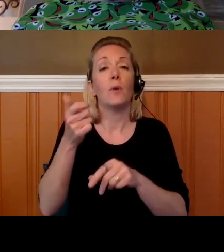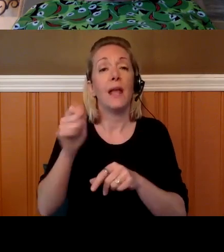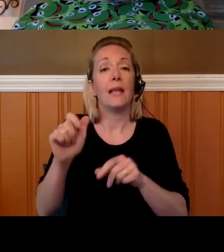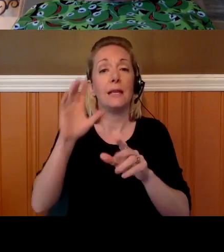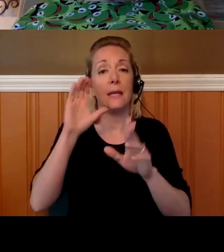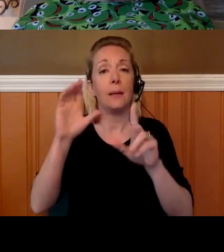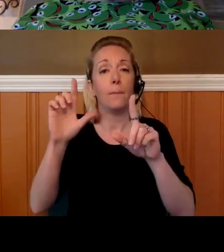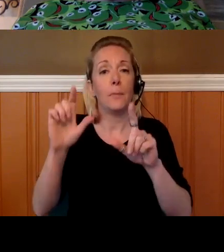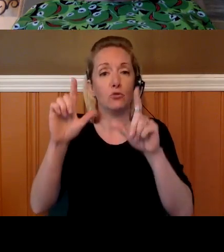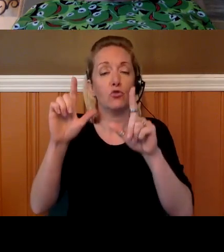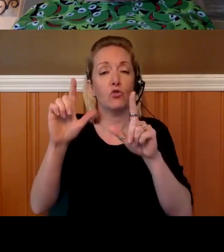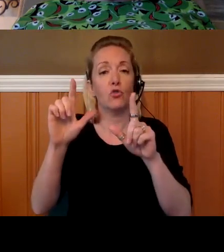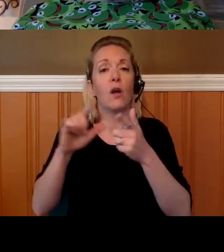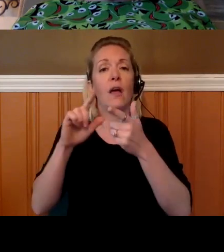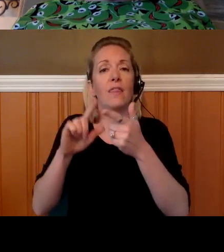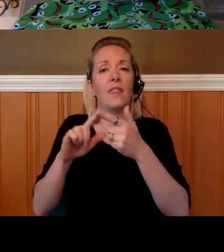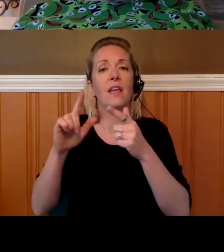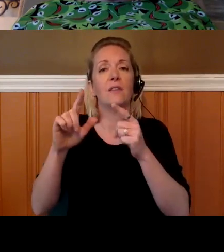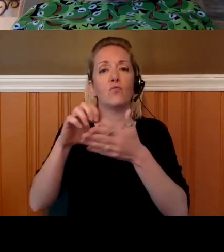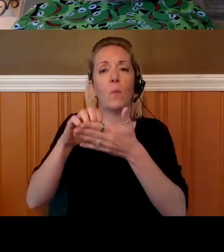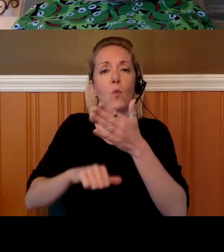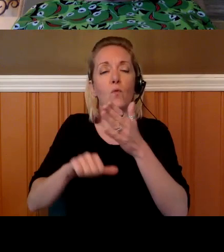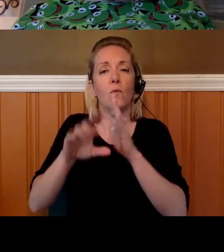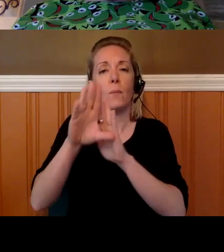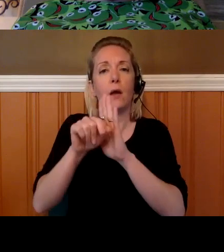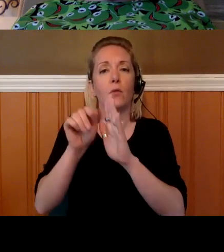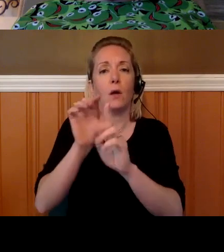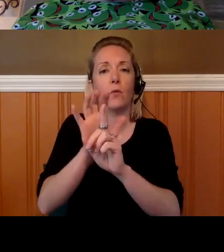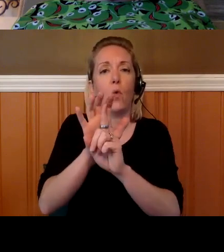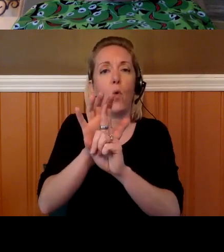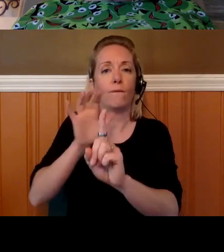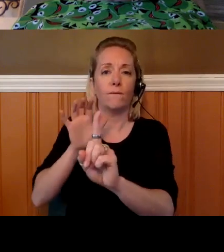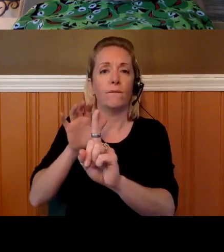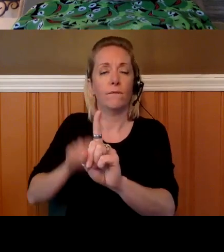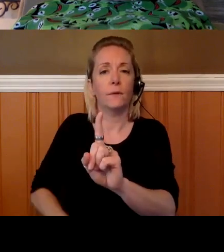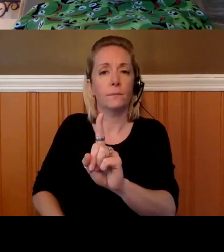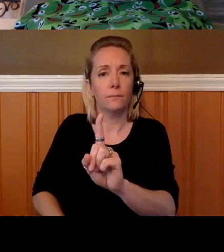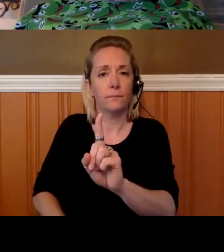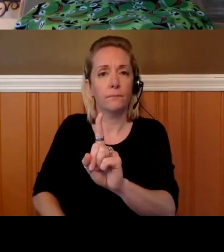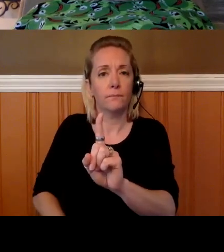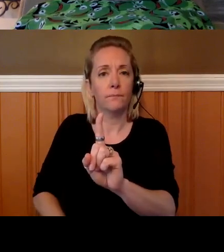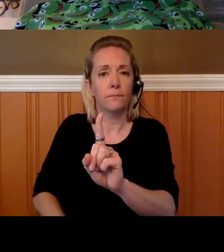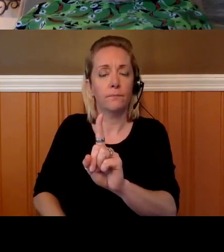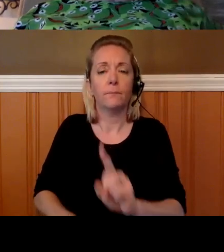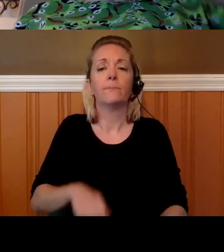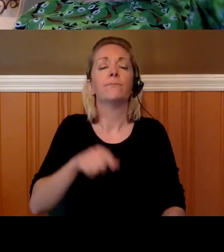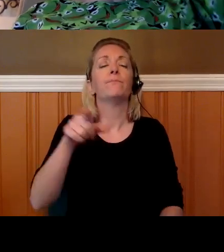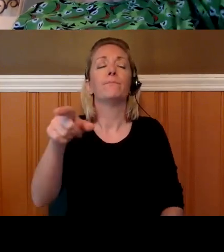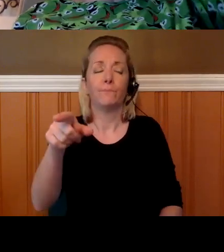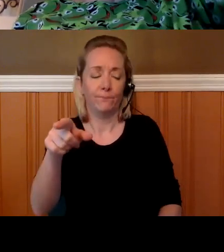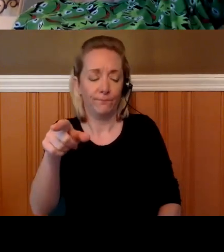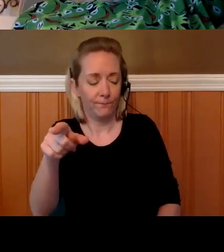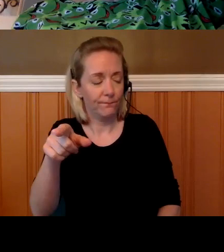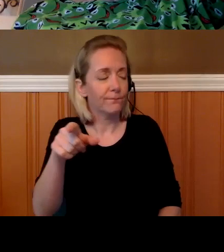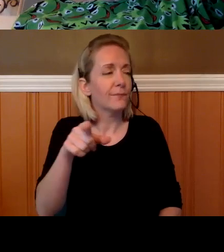low resolution photo in return with the background removed. You can do that. There's a way to do that, and I